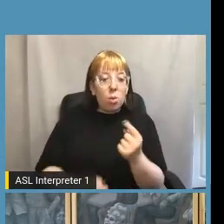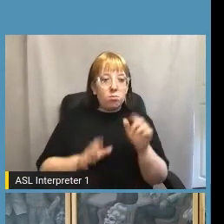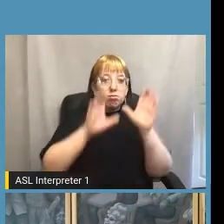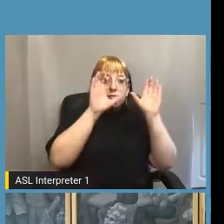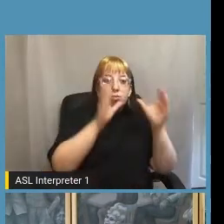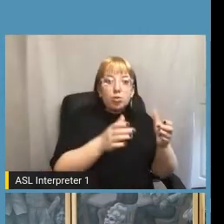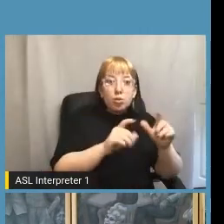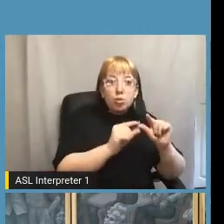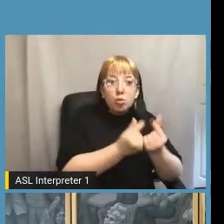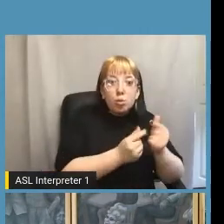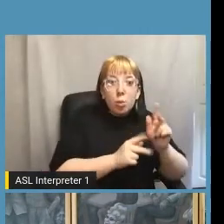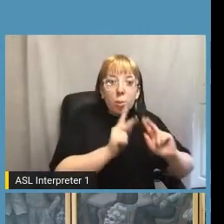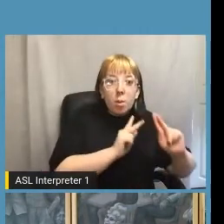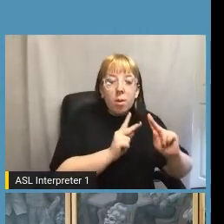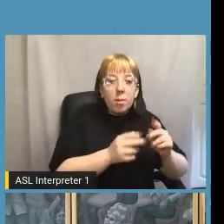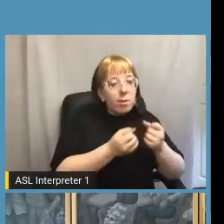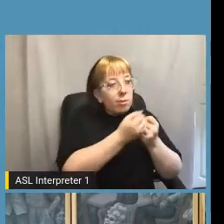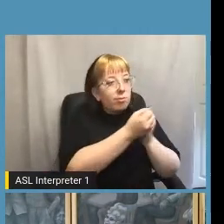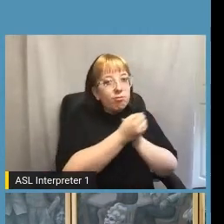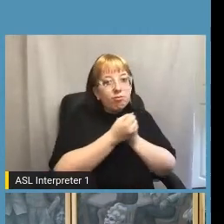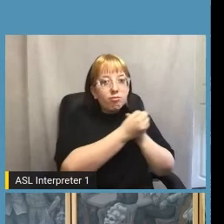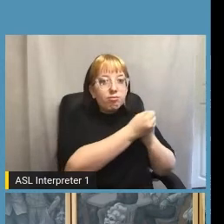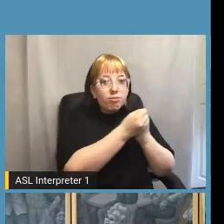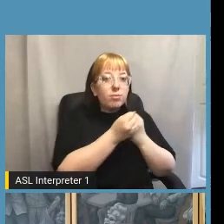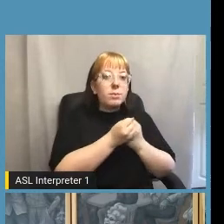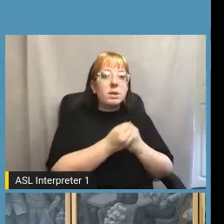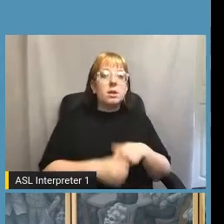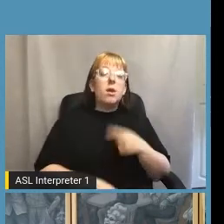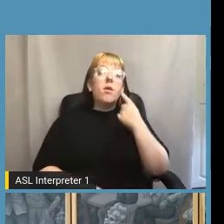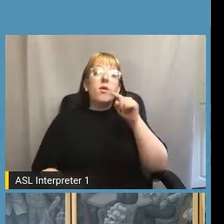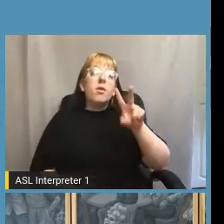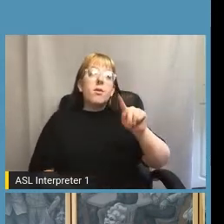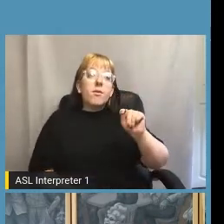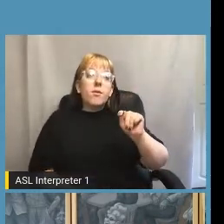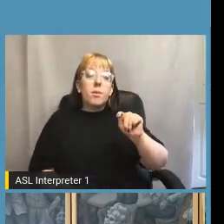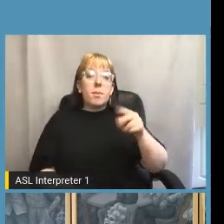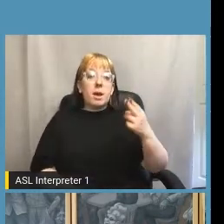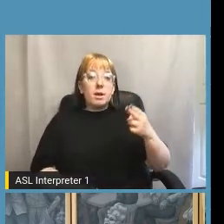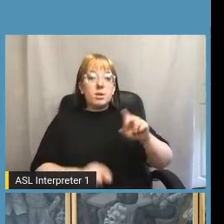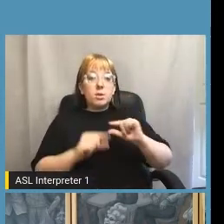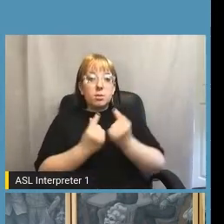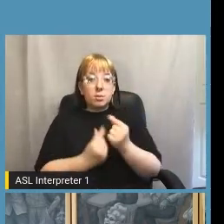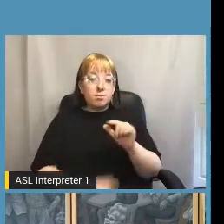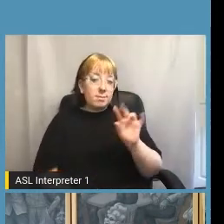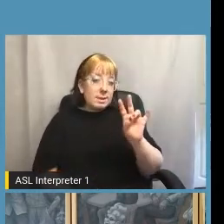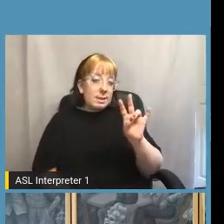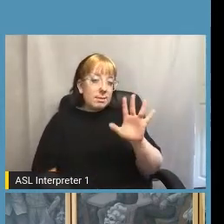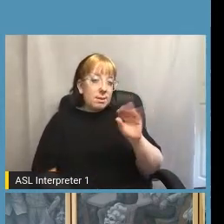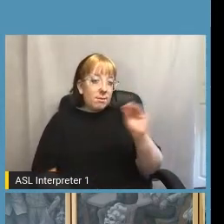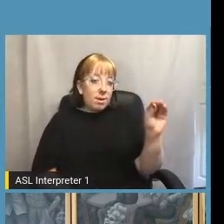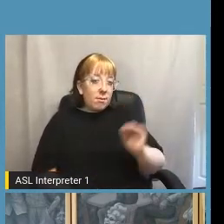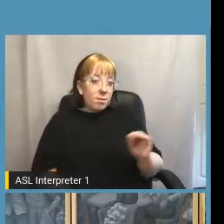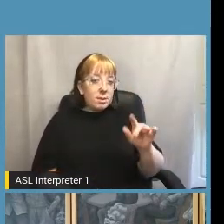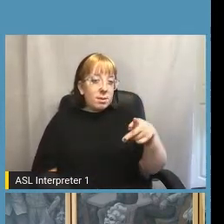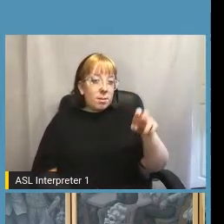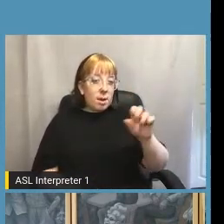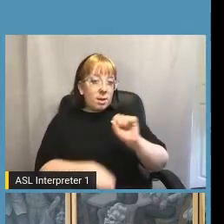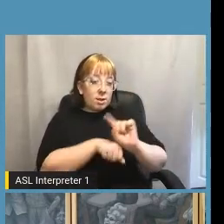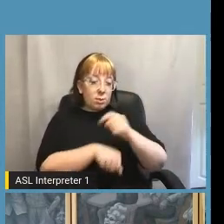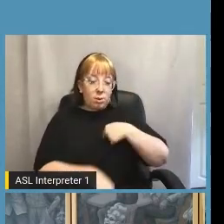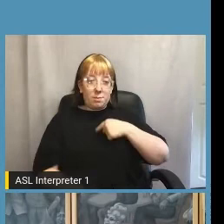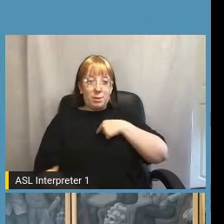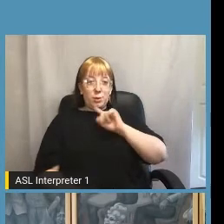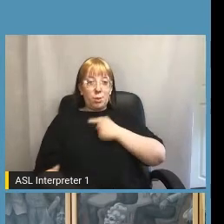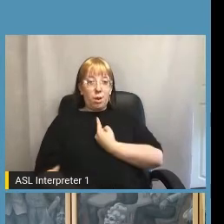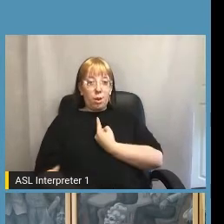on? I do, for the Vermont Historical Society side, probably 75% of our podcast work. And then we're lucky